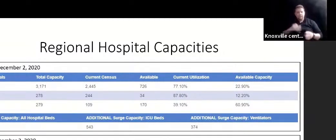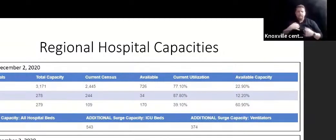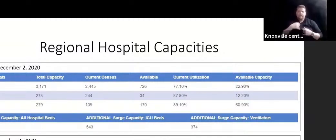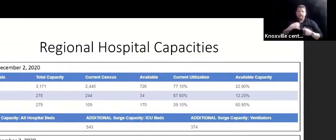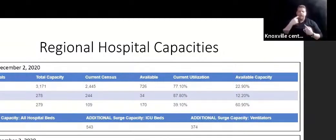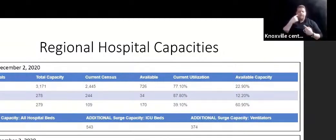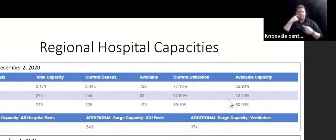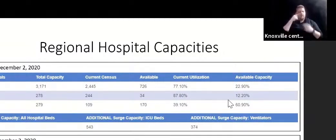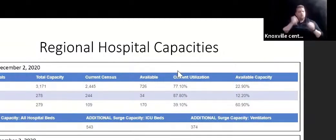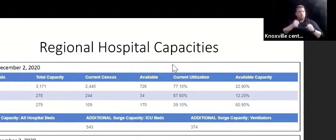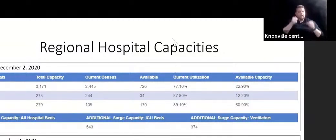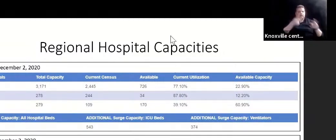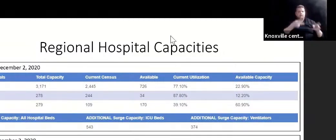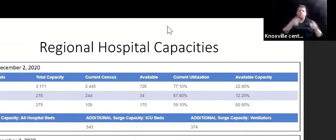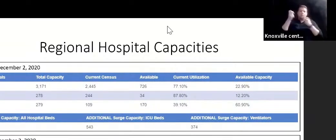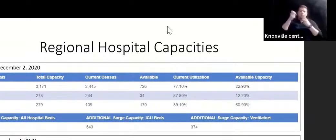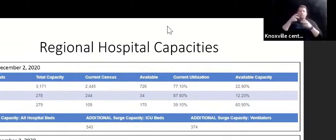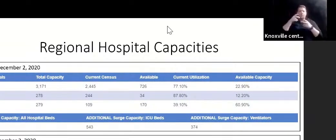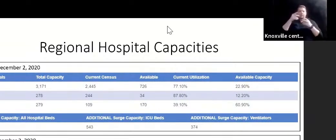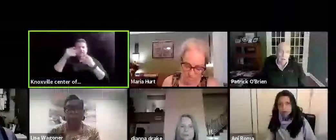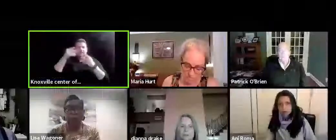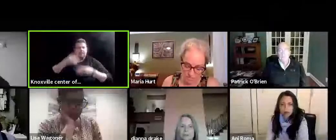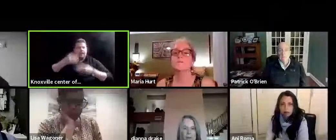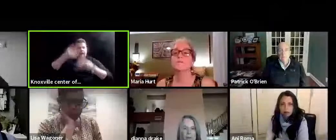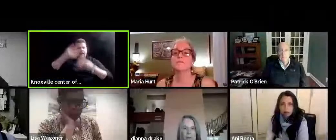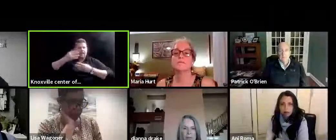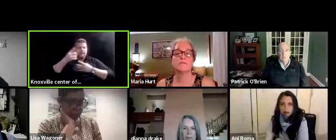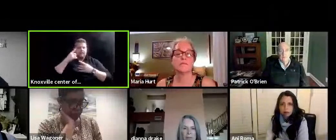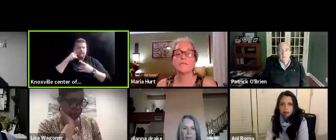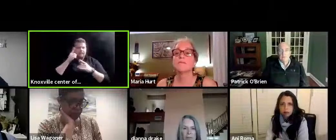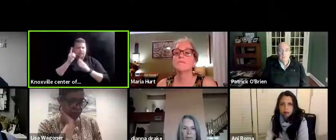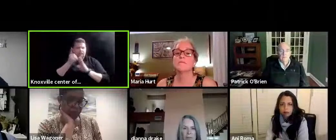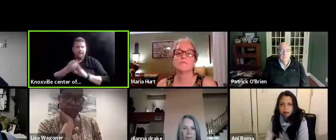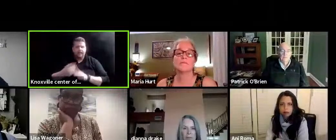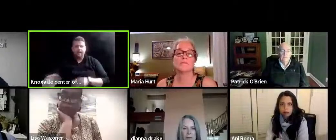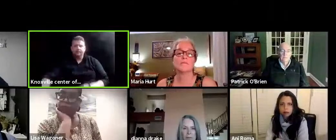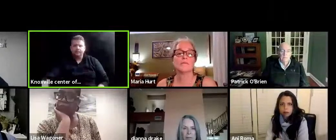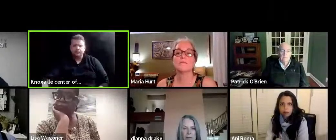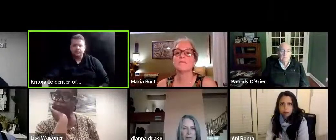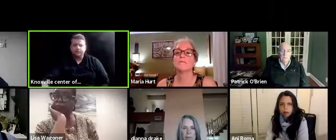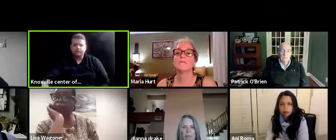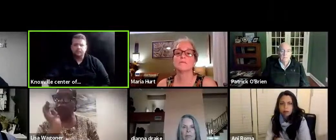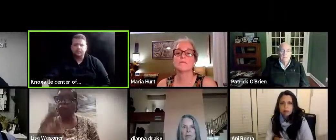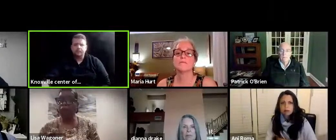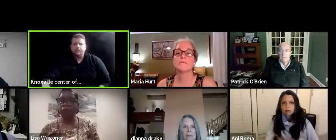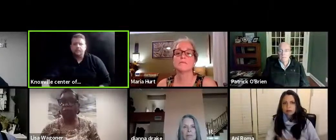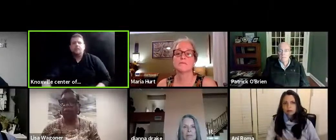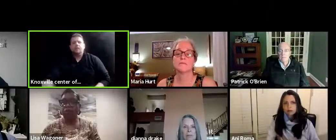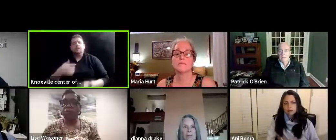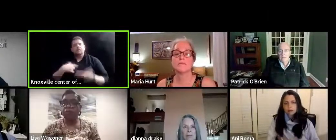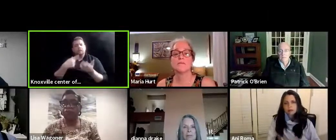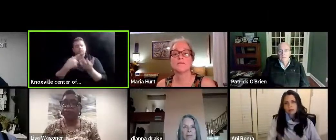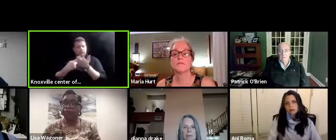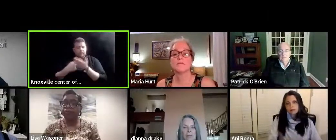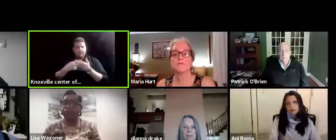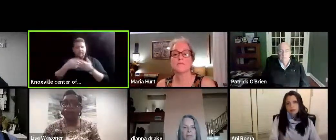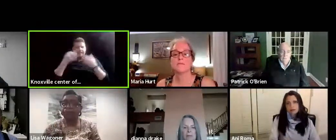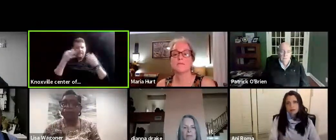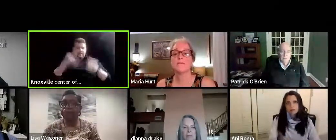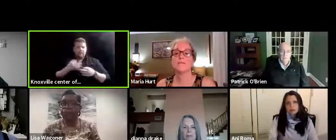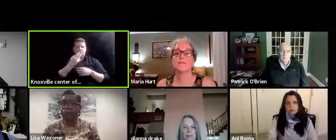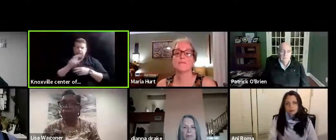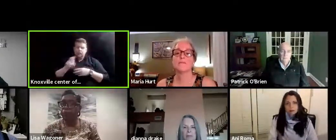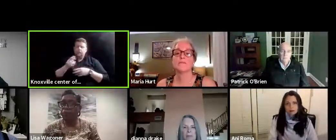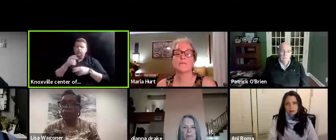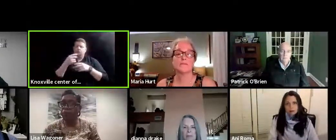can pull the slides down for a moment. And so to address the decision to move to